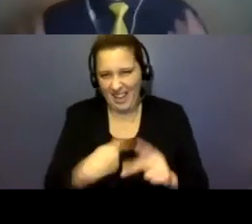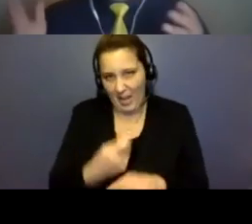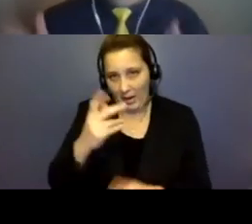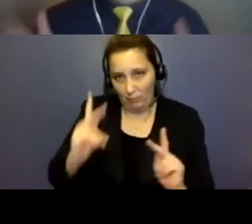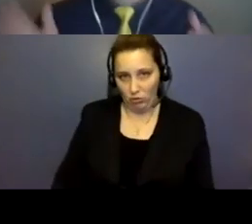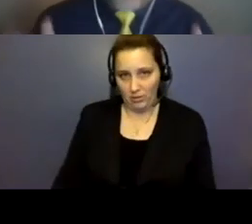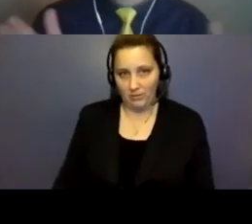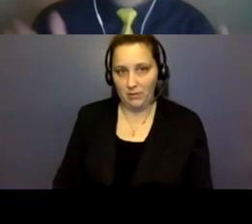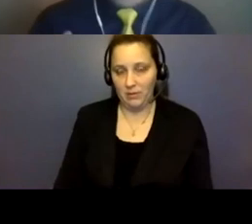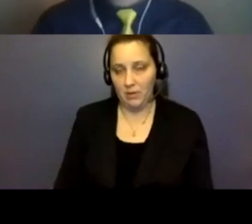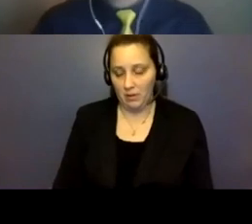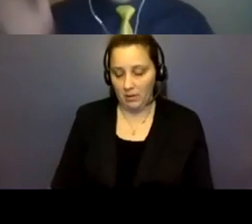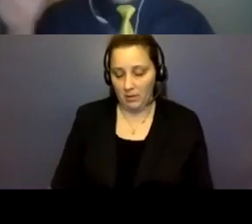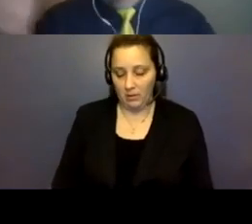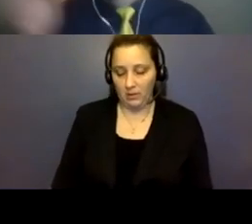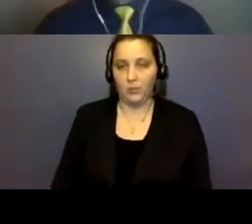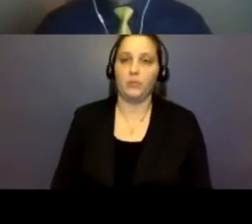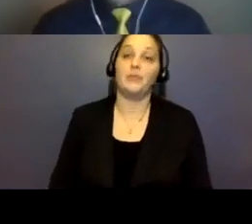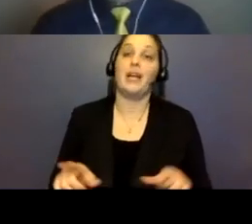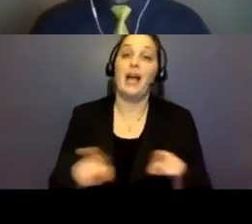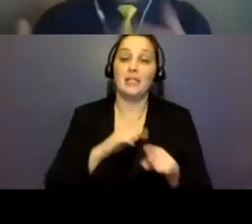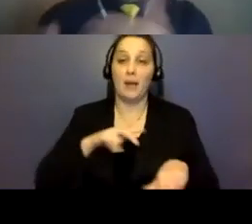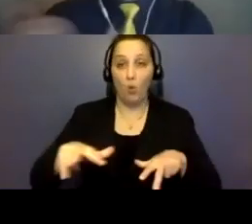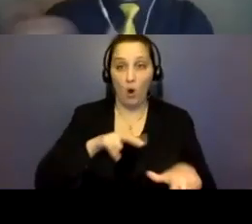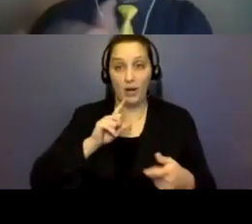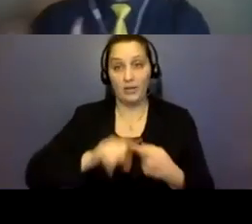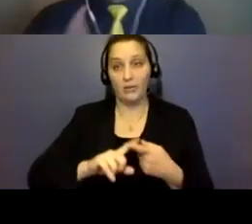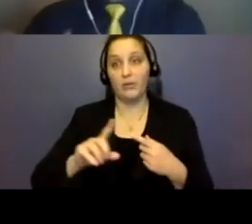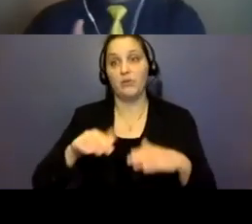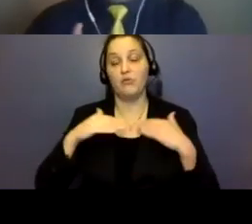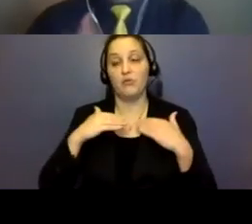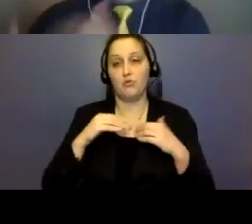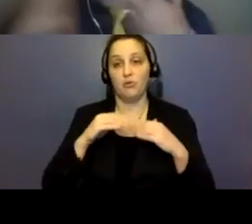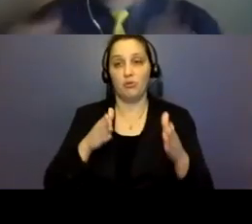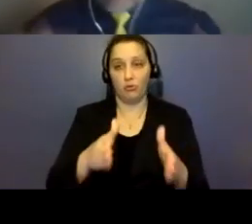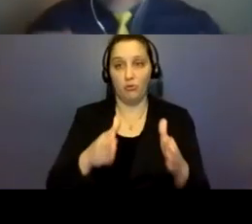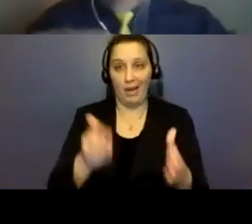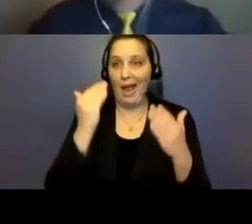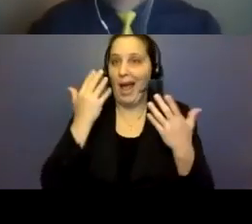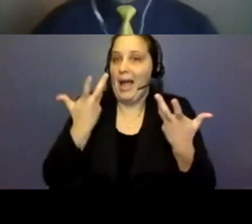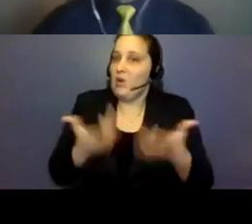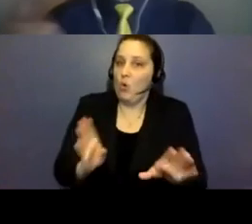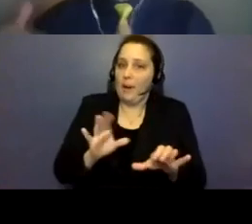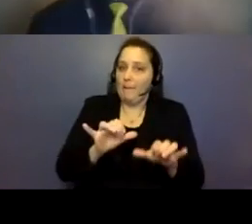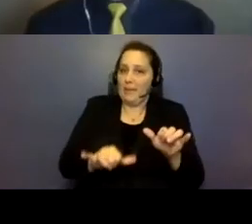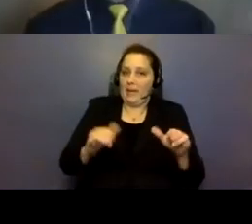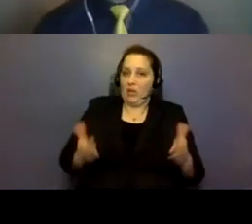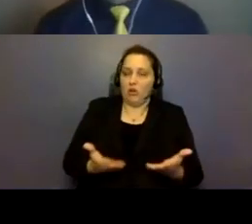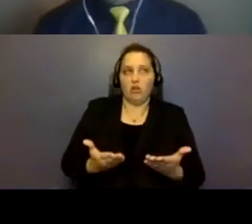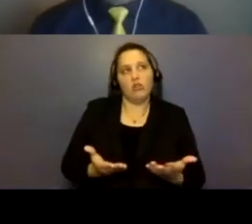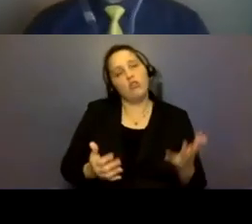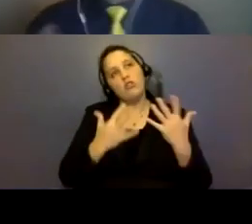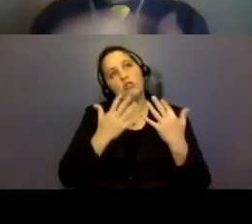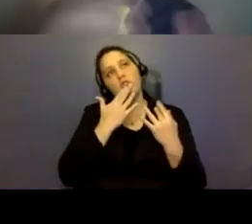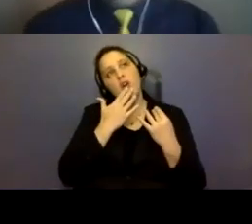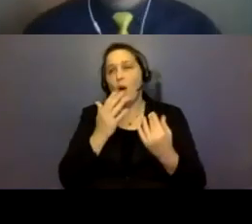So as I'm walking down the street, I see this. I say, okay, this is what I don't want to be where I'm at. I want to get better.